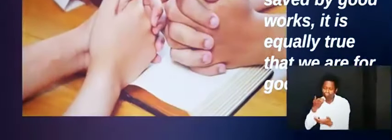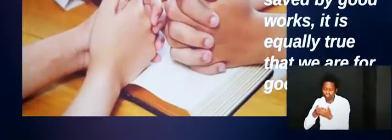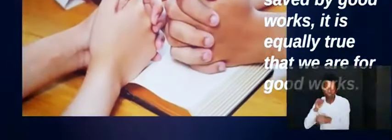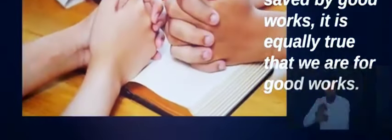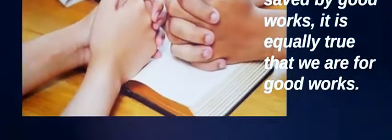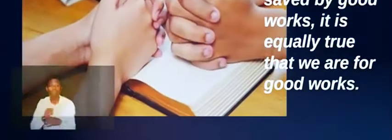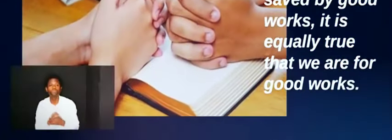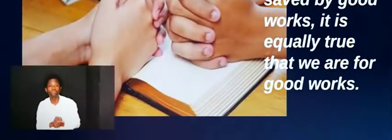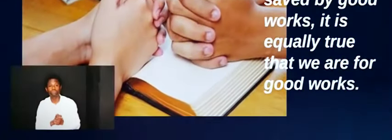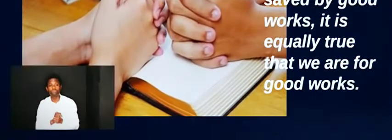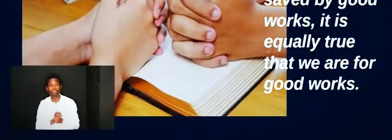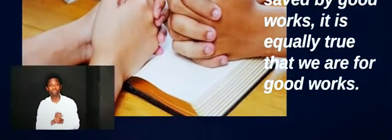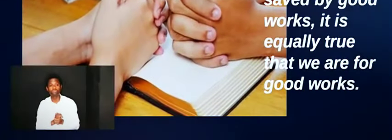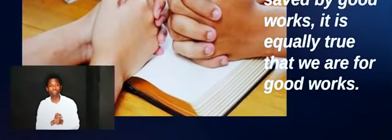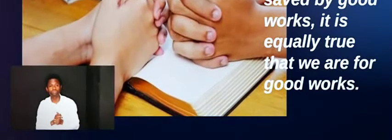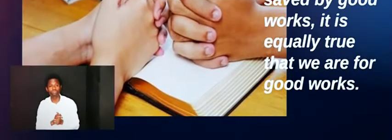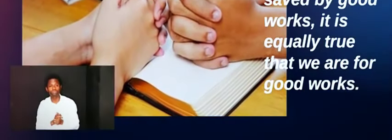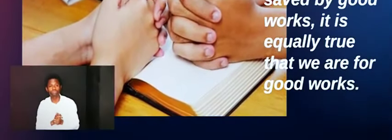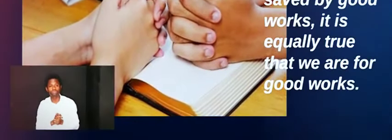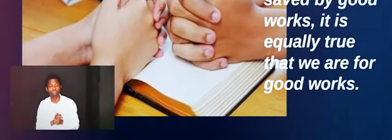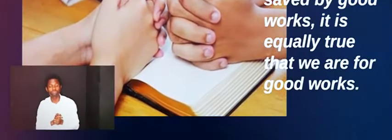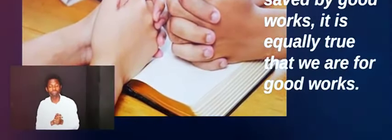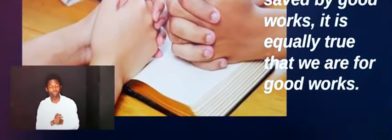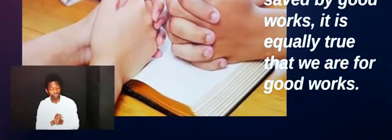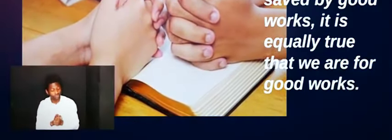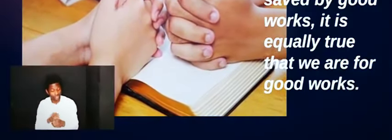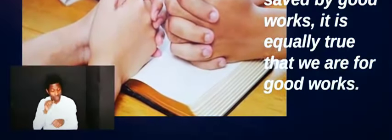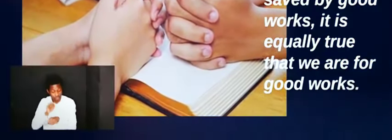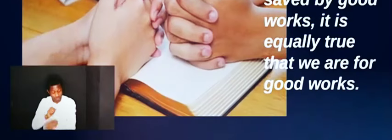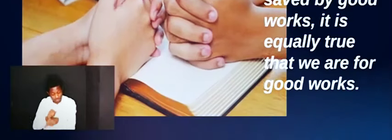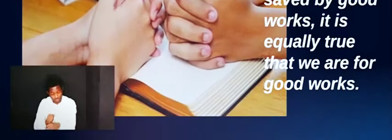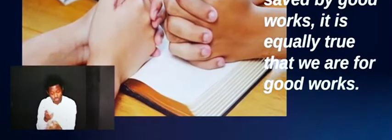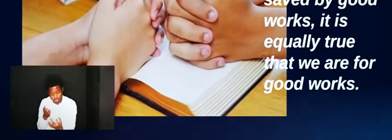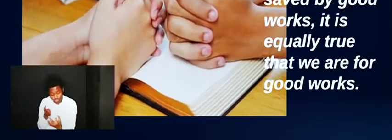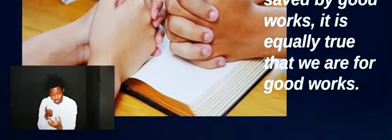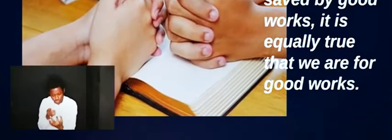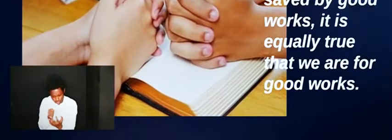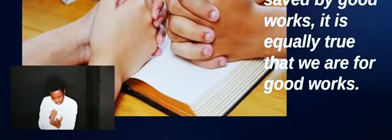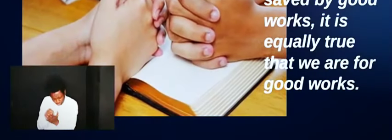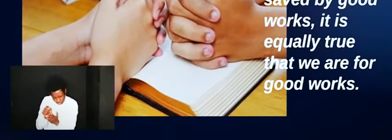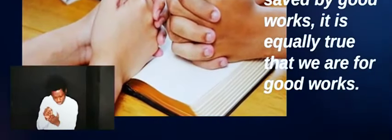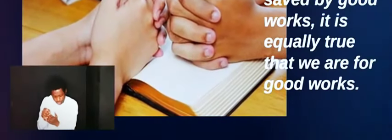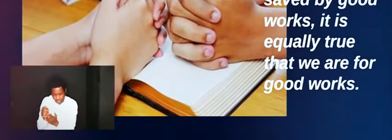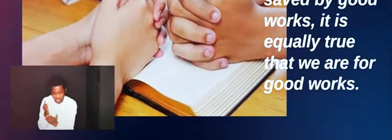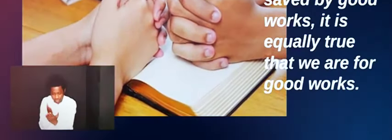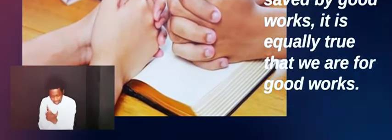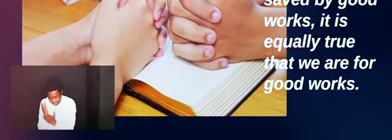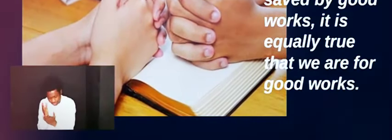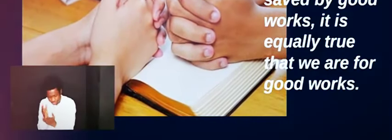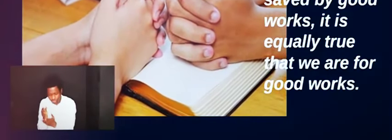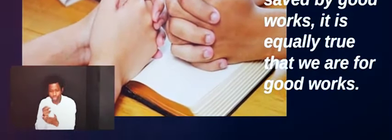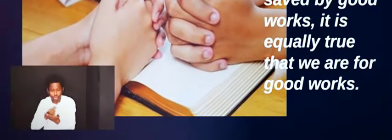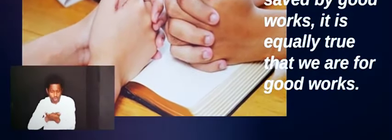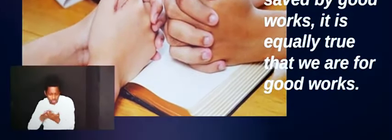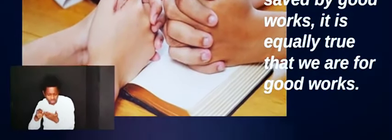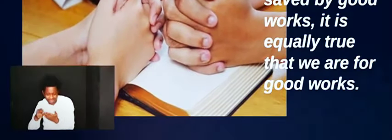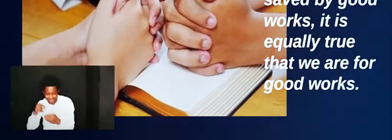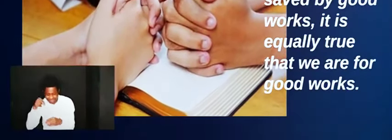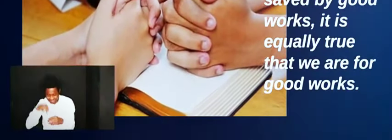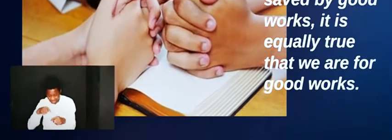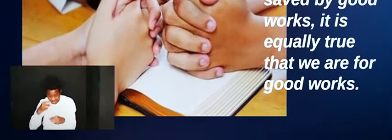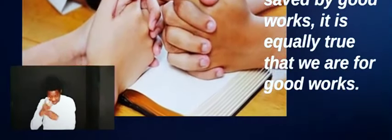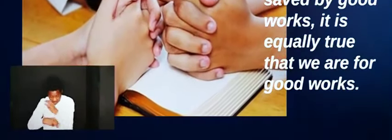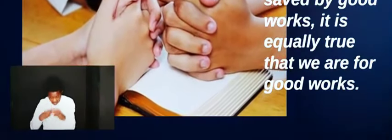now works of true righteousness and true holiness in this perverse world